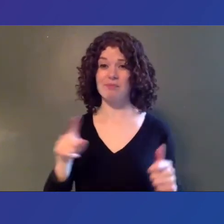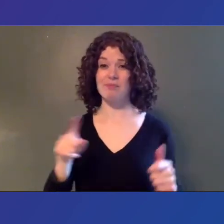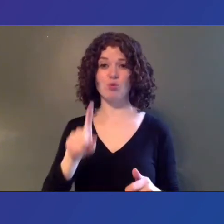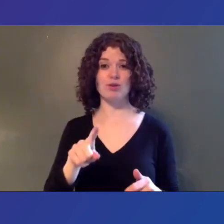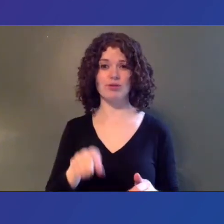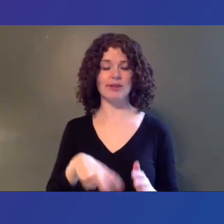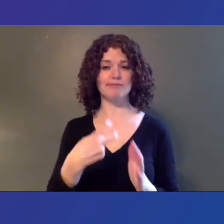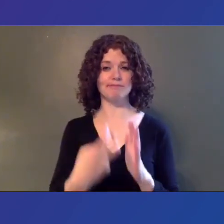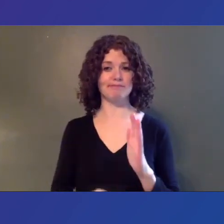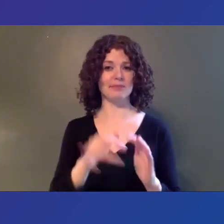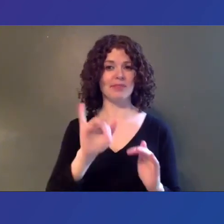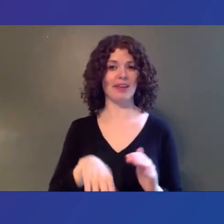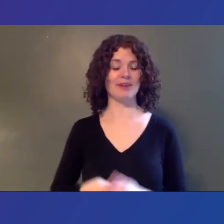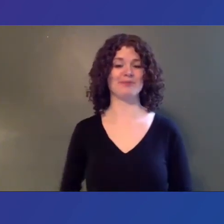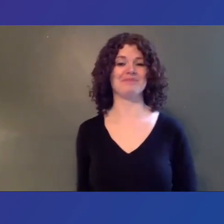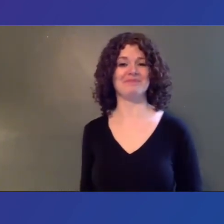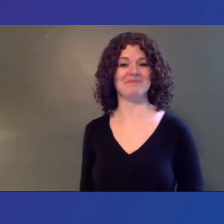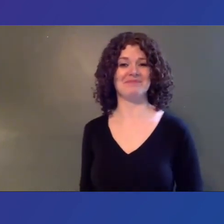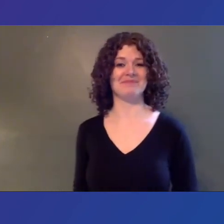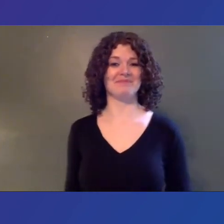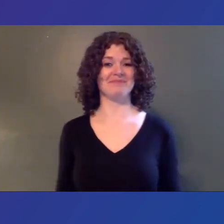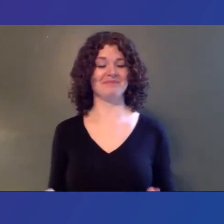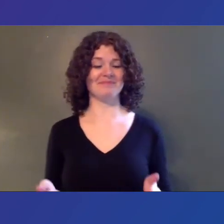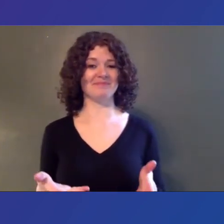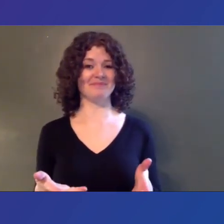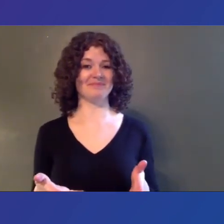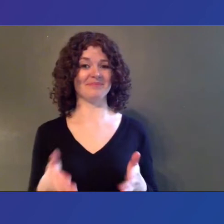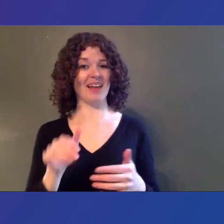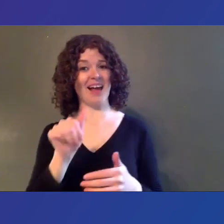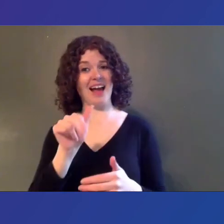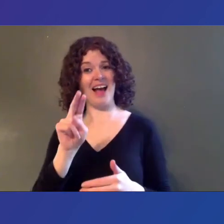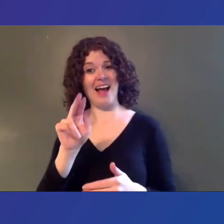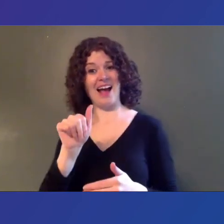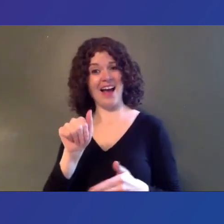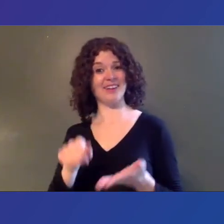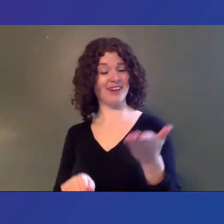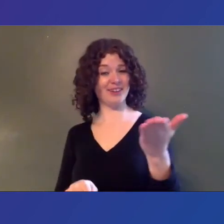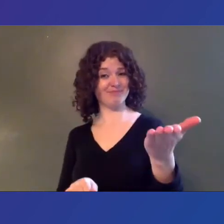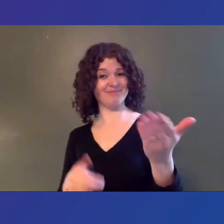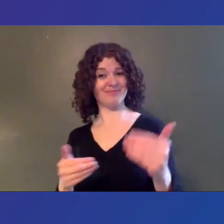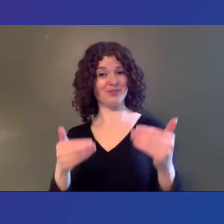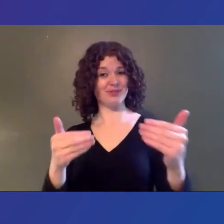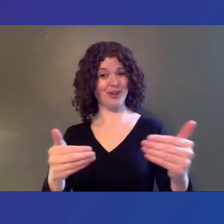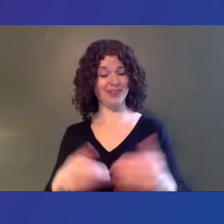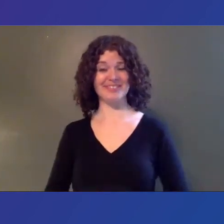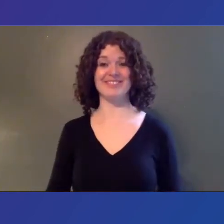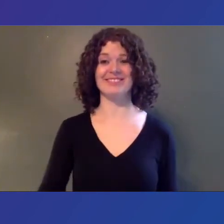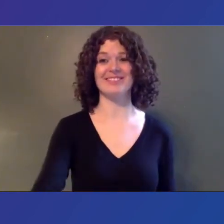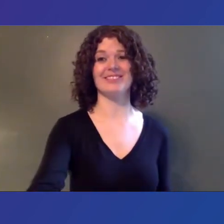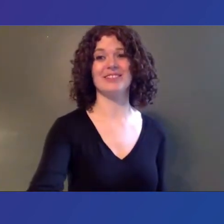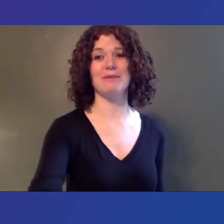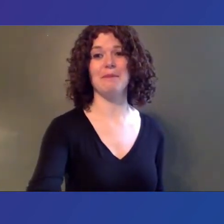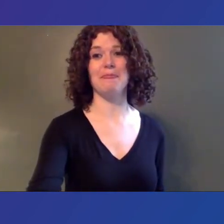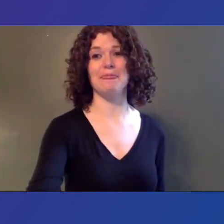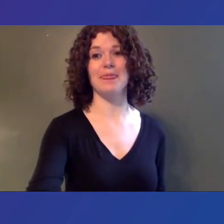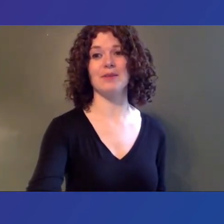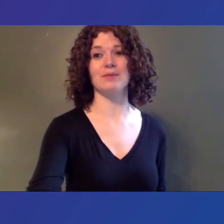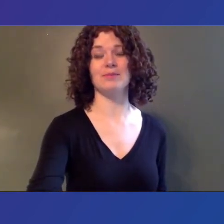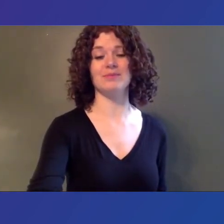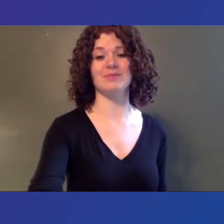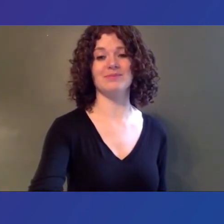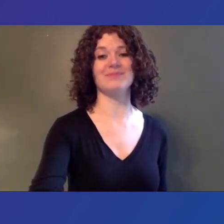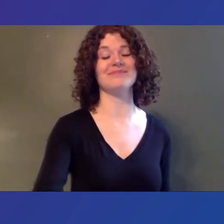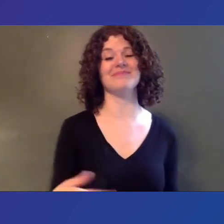how about you go? Since you're in the middle of some of that. Yes. Yes, I have to say, this is